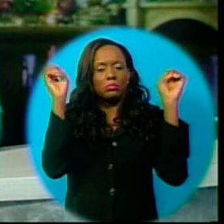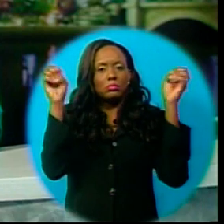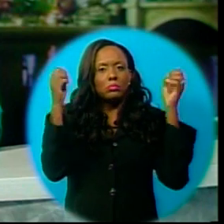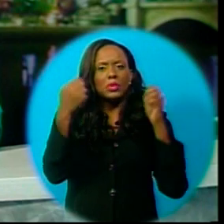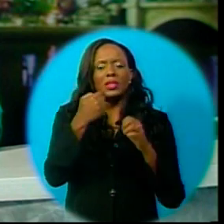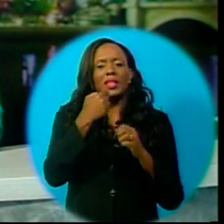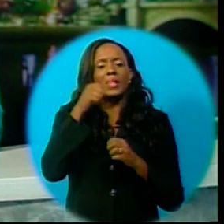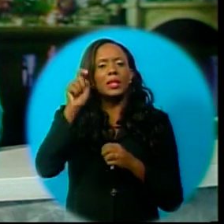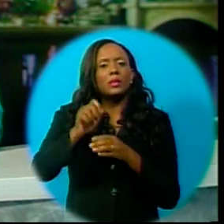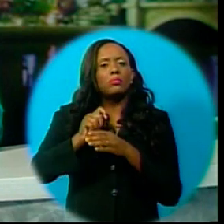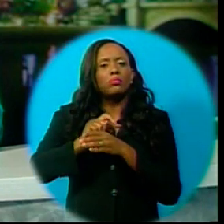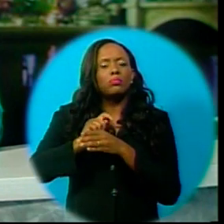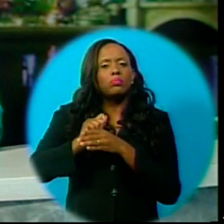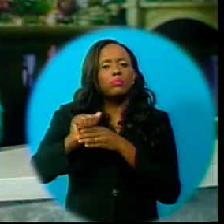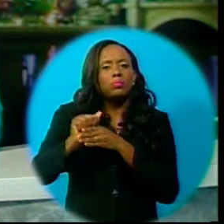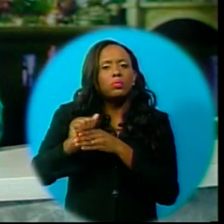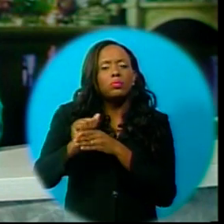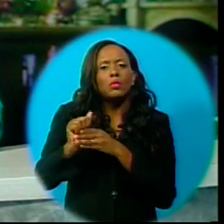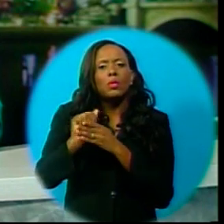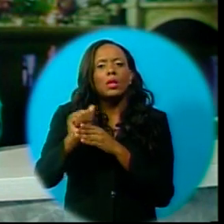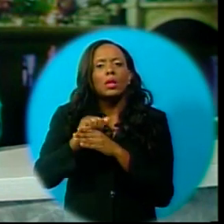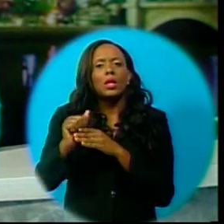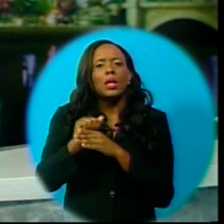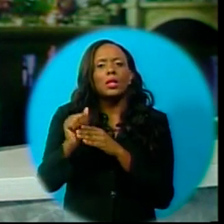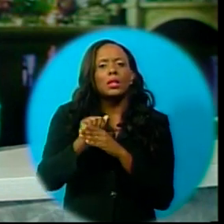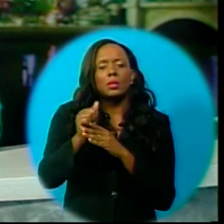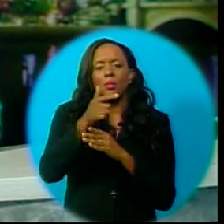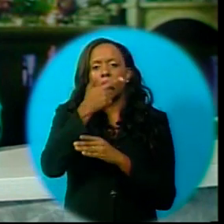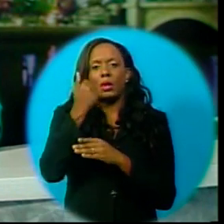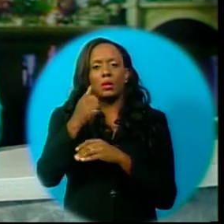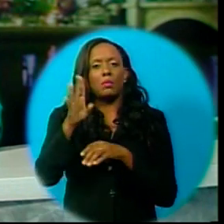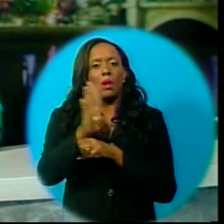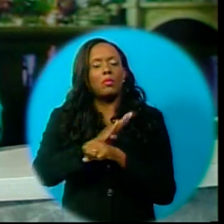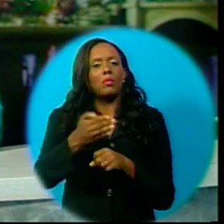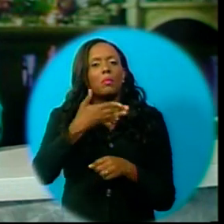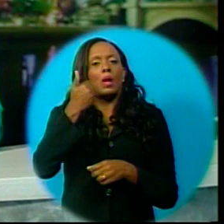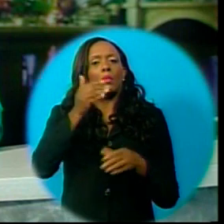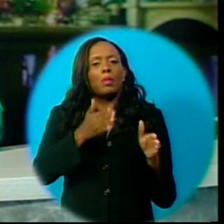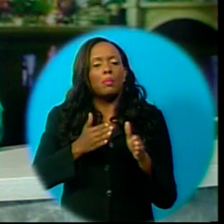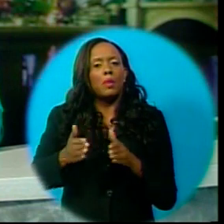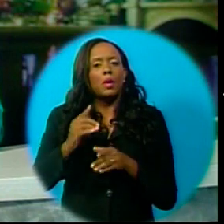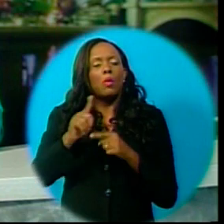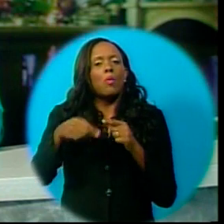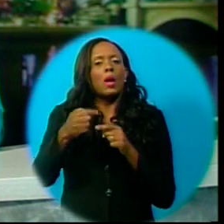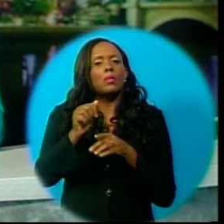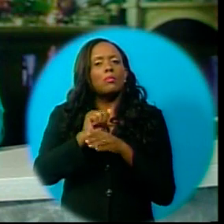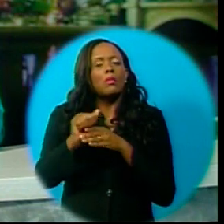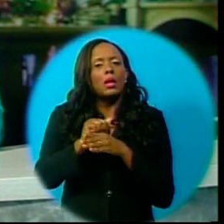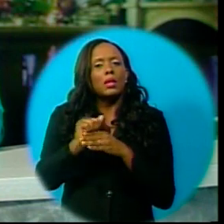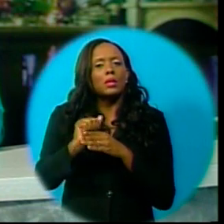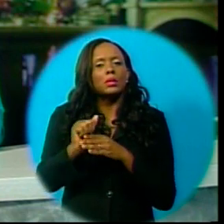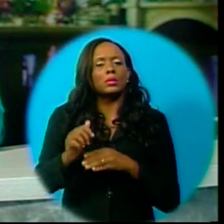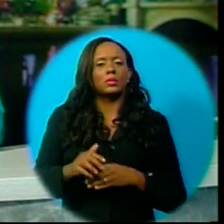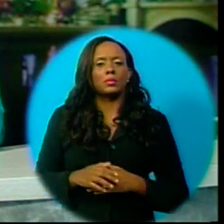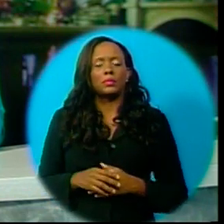drills need to be done at the national level. She believes the country will be better prepared to handle natural disasters.